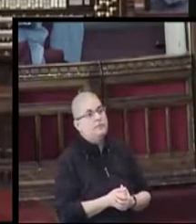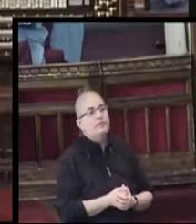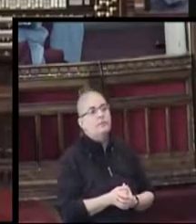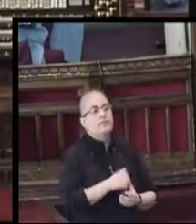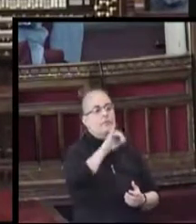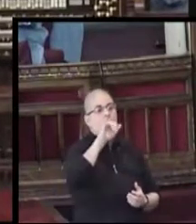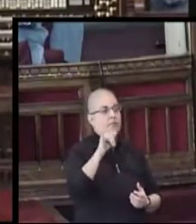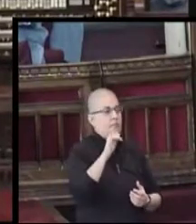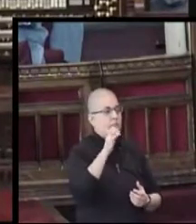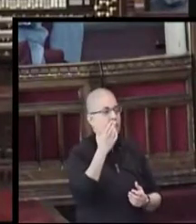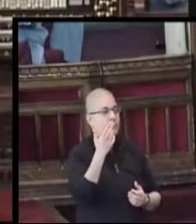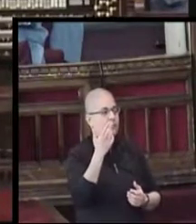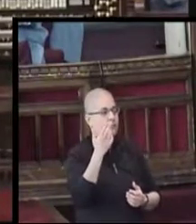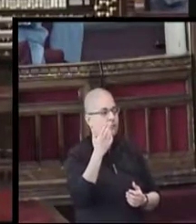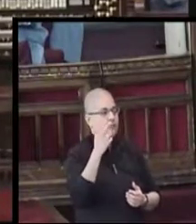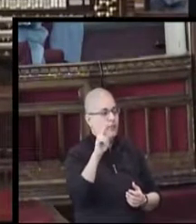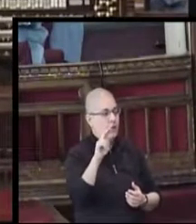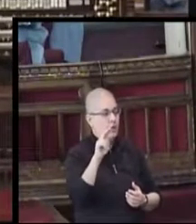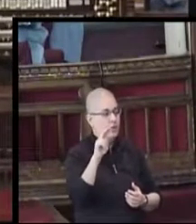John is not pleased that I'm going.